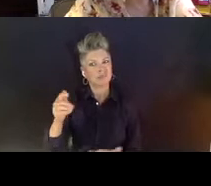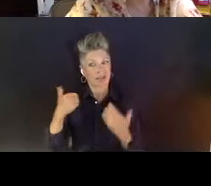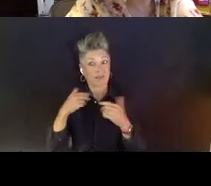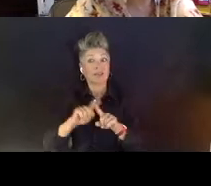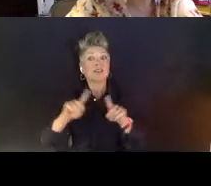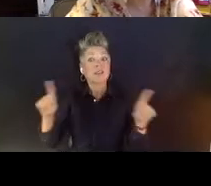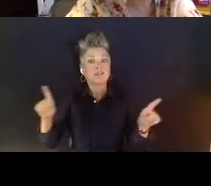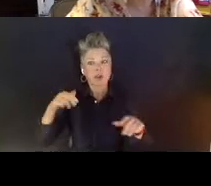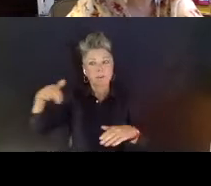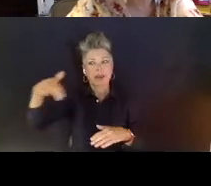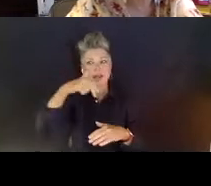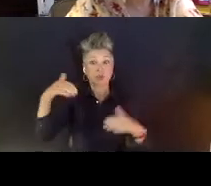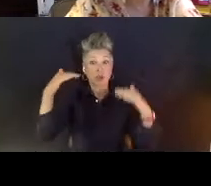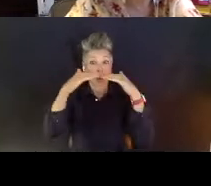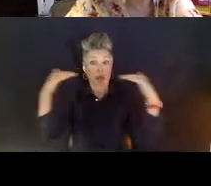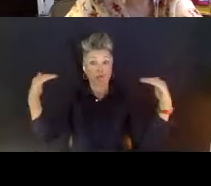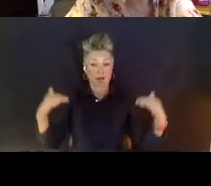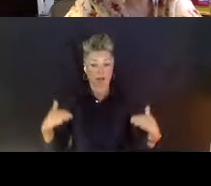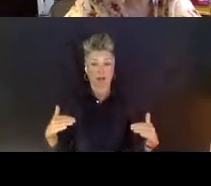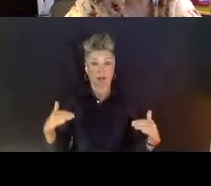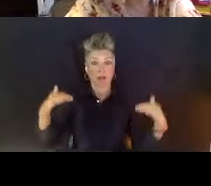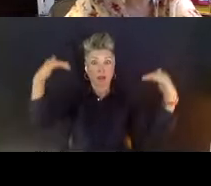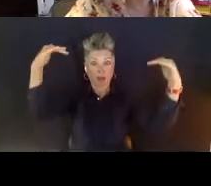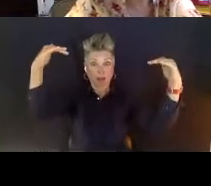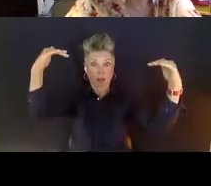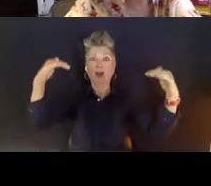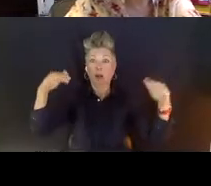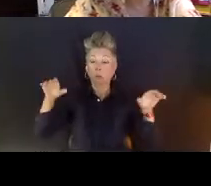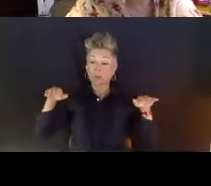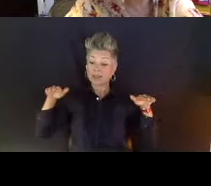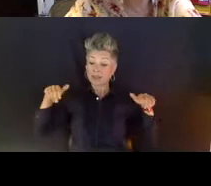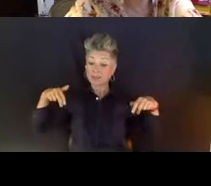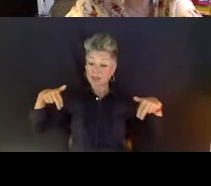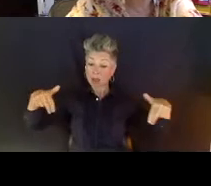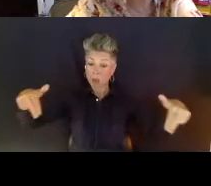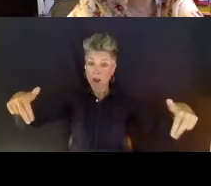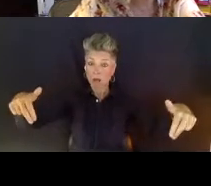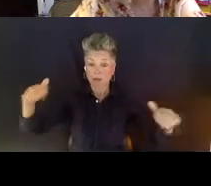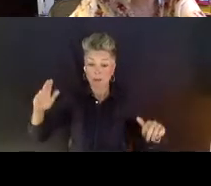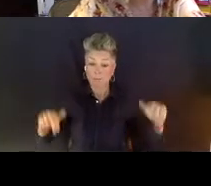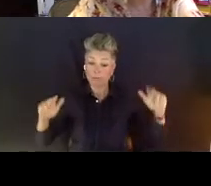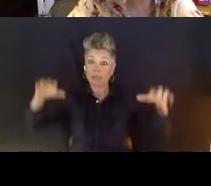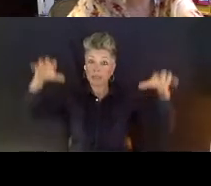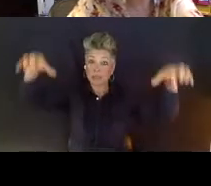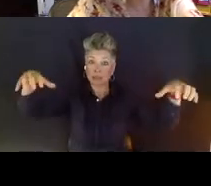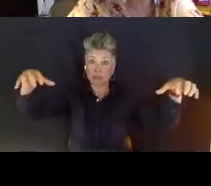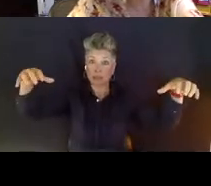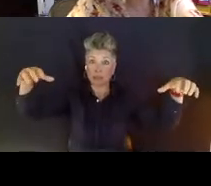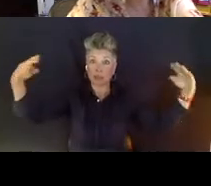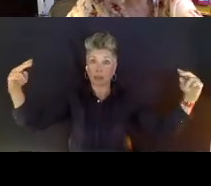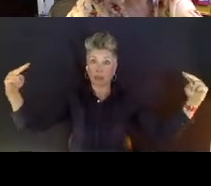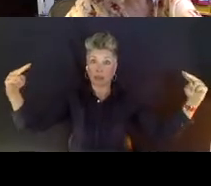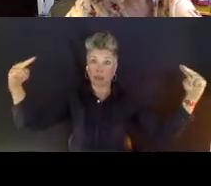level with sidewalks connecting their buildings at a different level, allowing